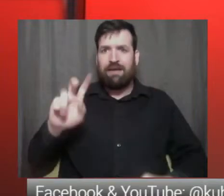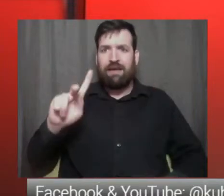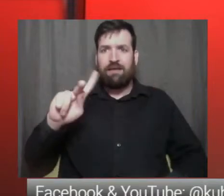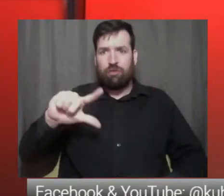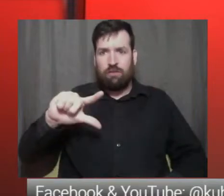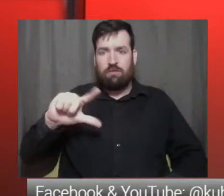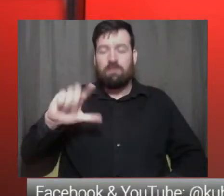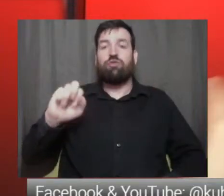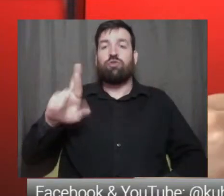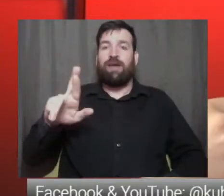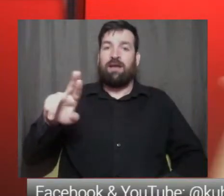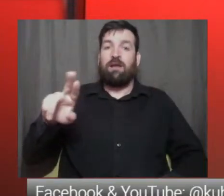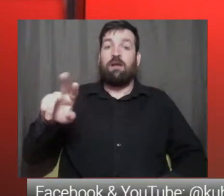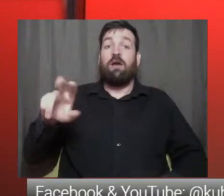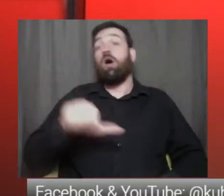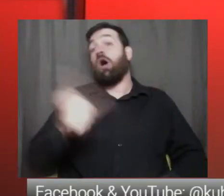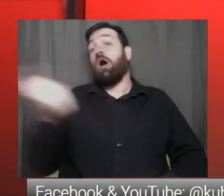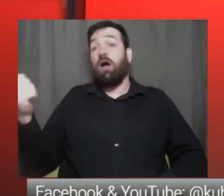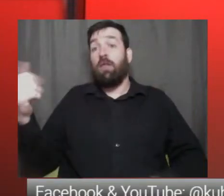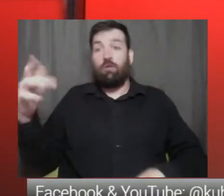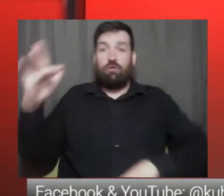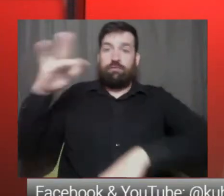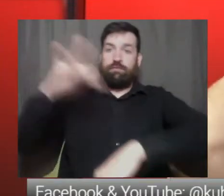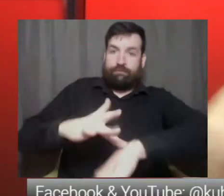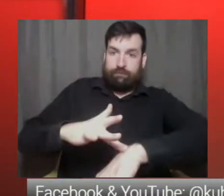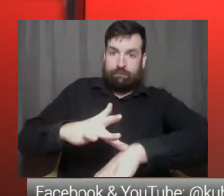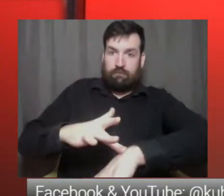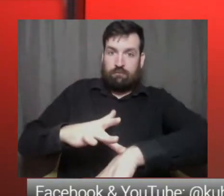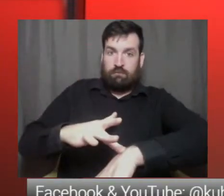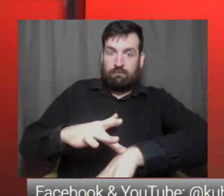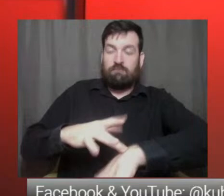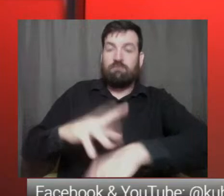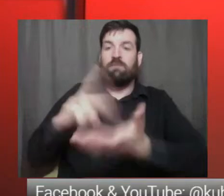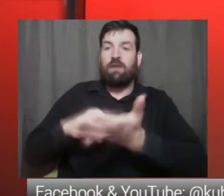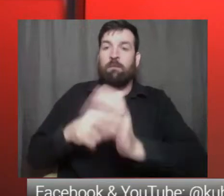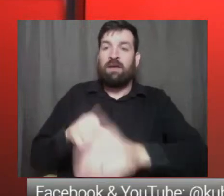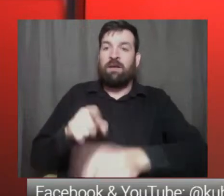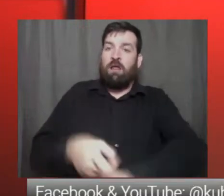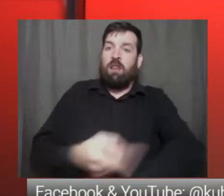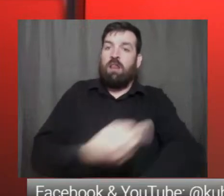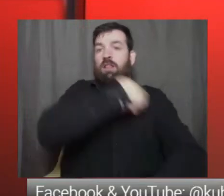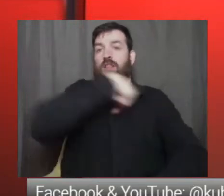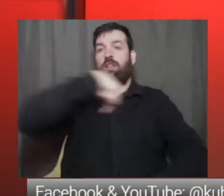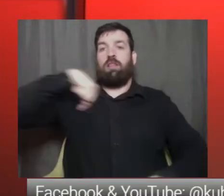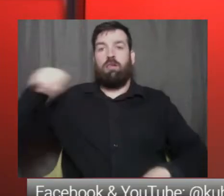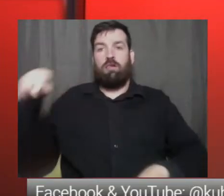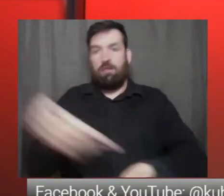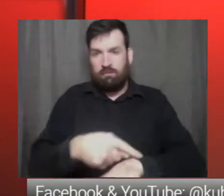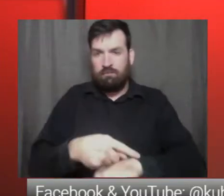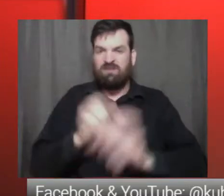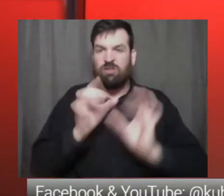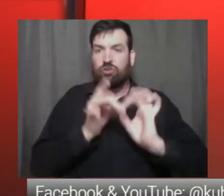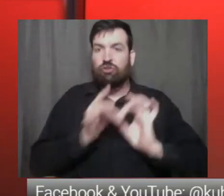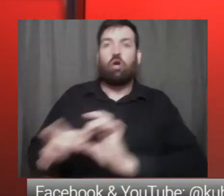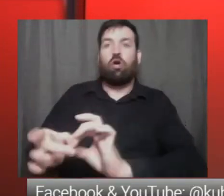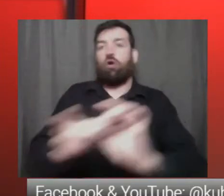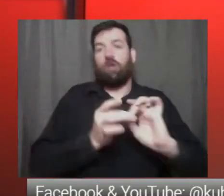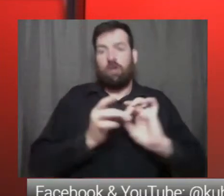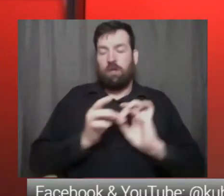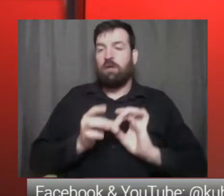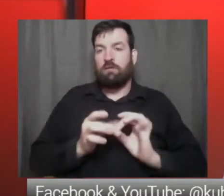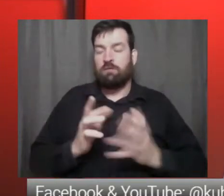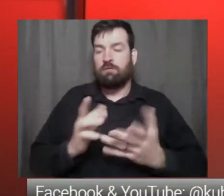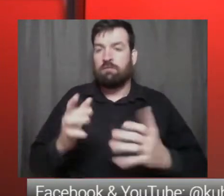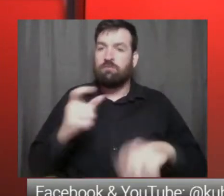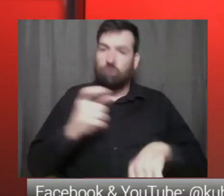watch, which creates a path through the heart when it's between your arms and creates an electrical signal that the watch detects and can